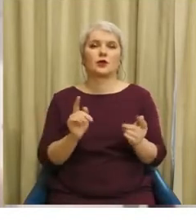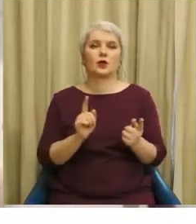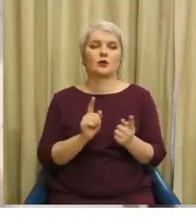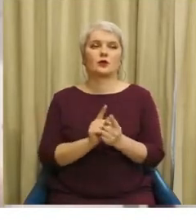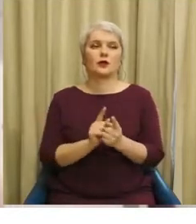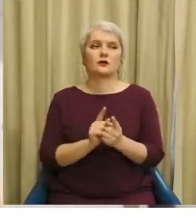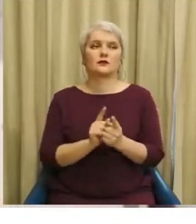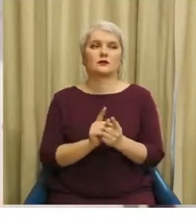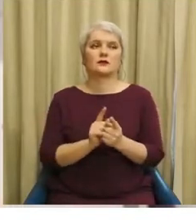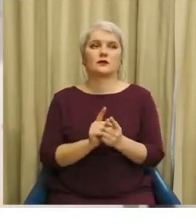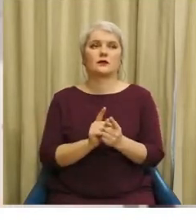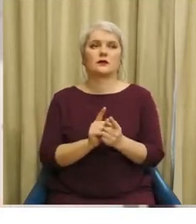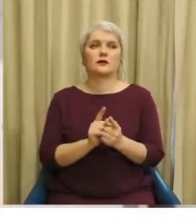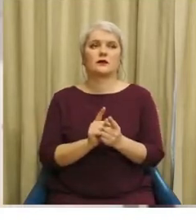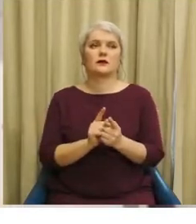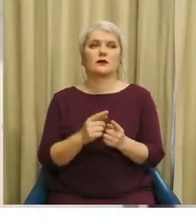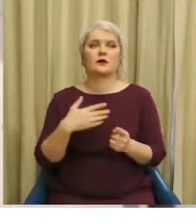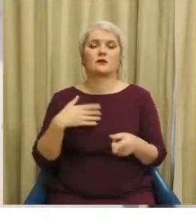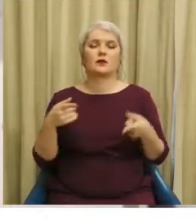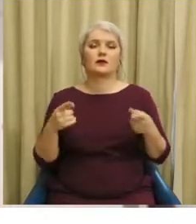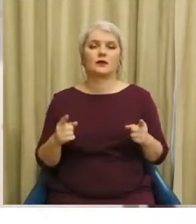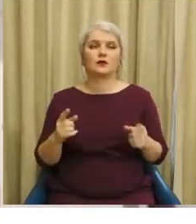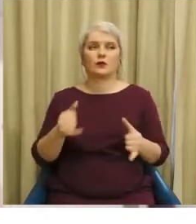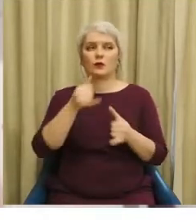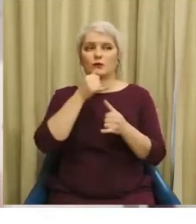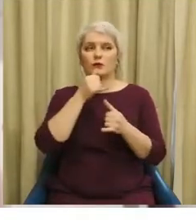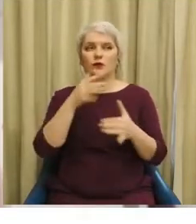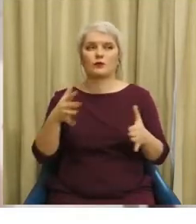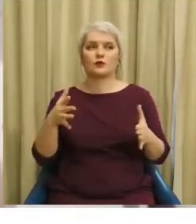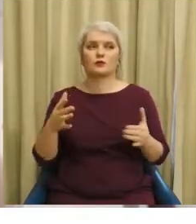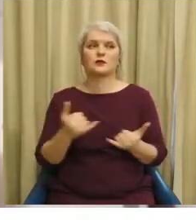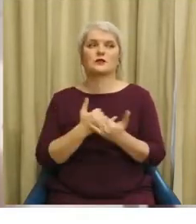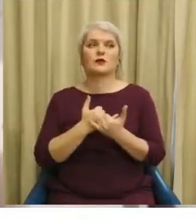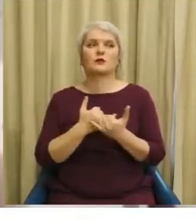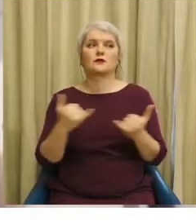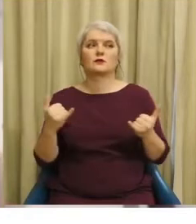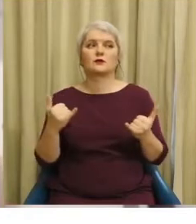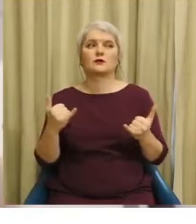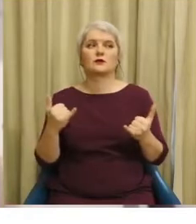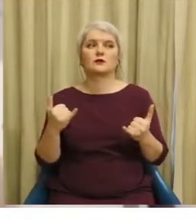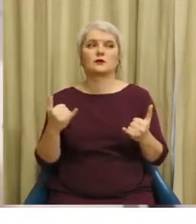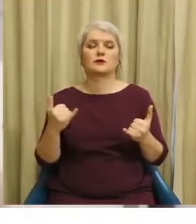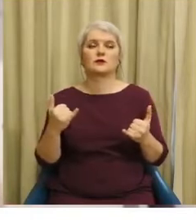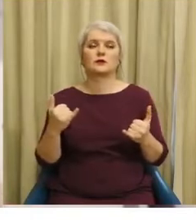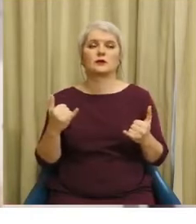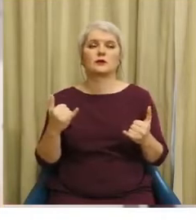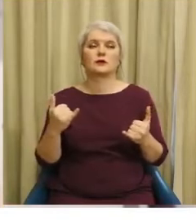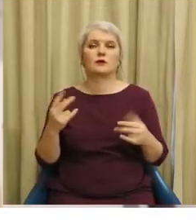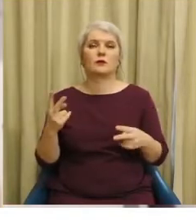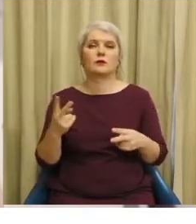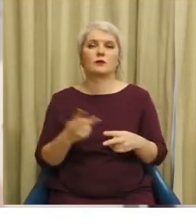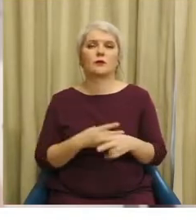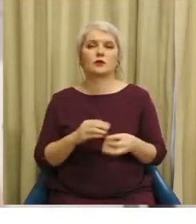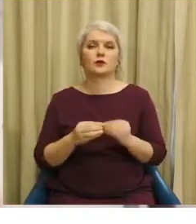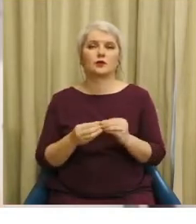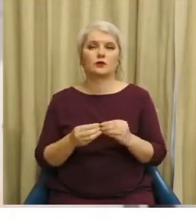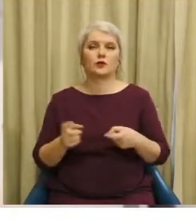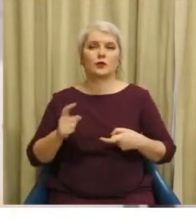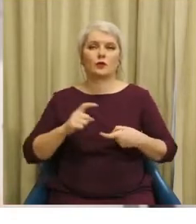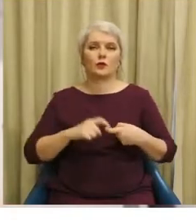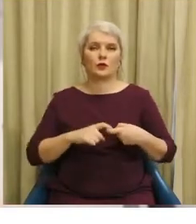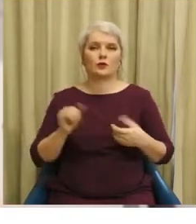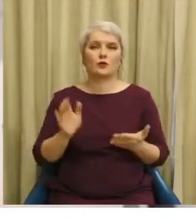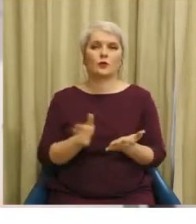to think whether we want to risk our health to help other people.